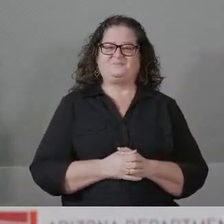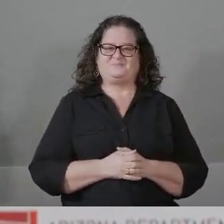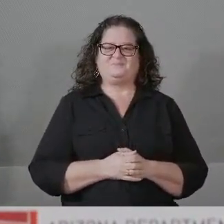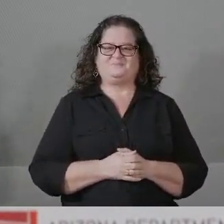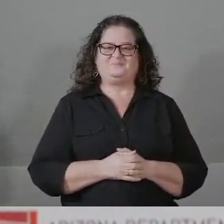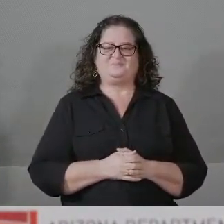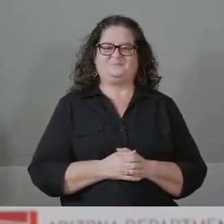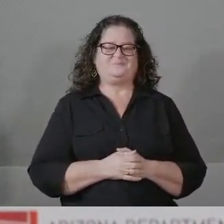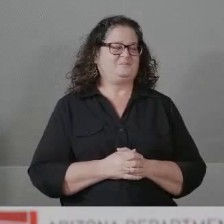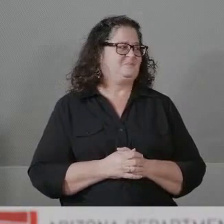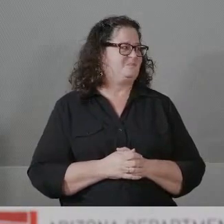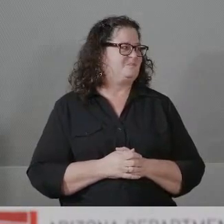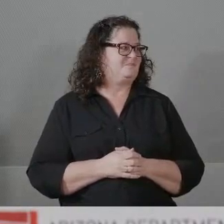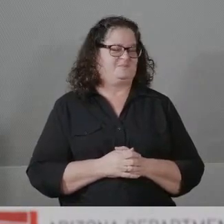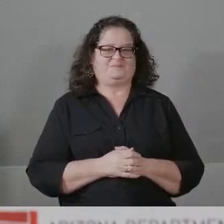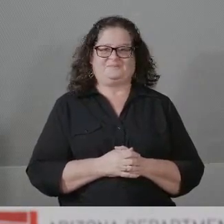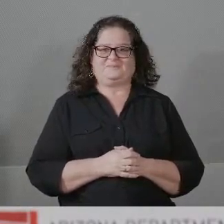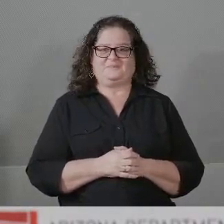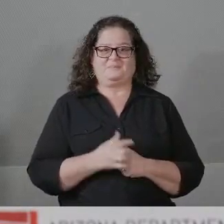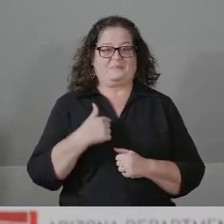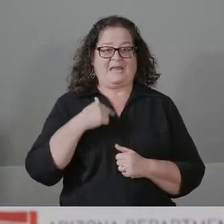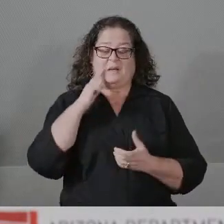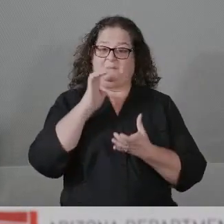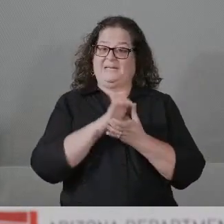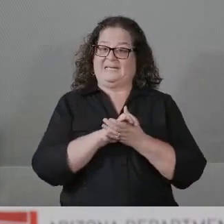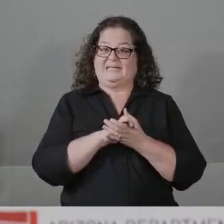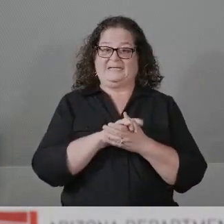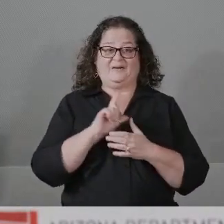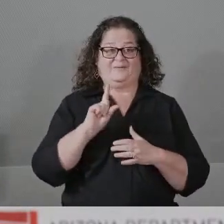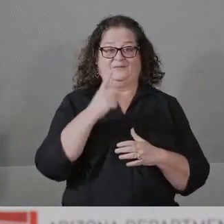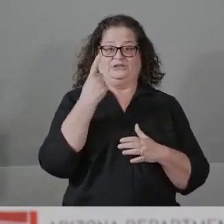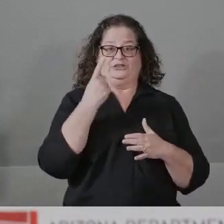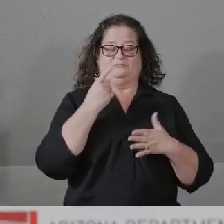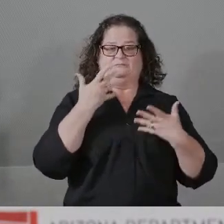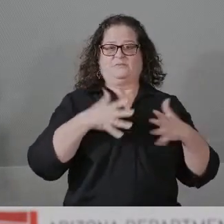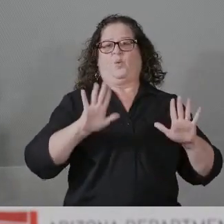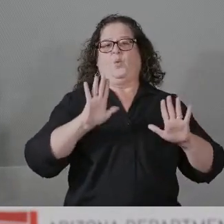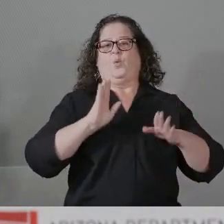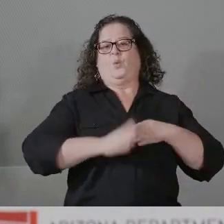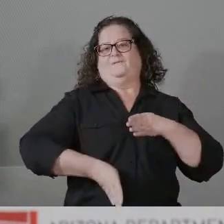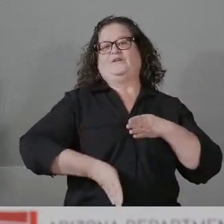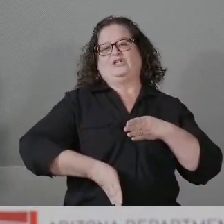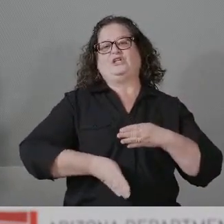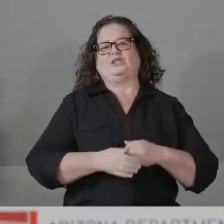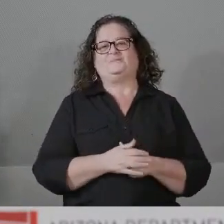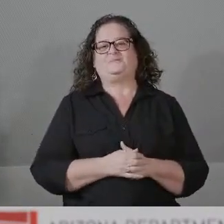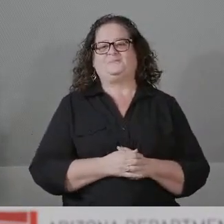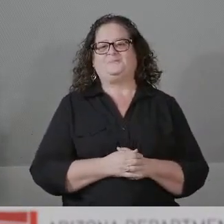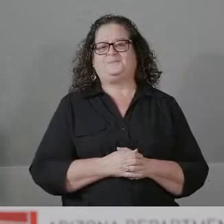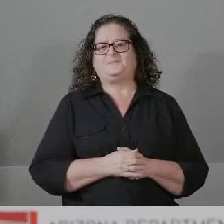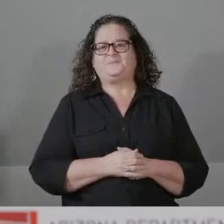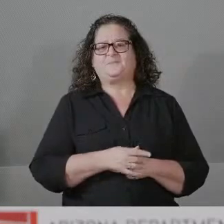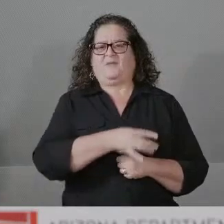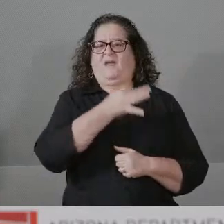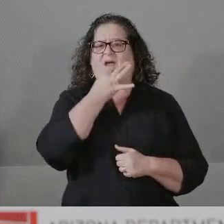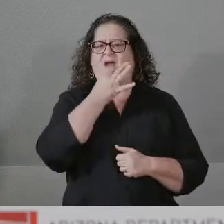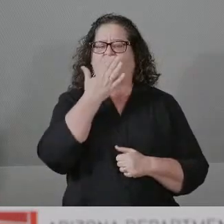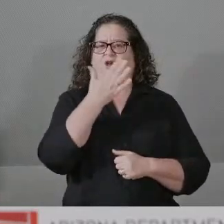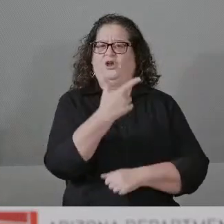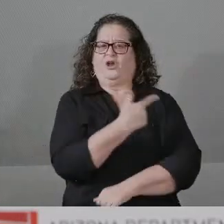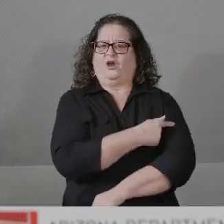I believe in going first and just getting it over with. You are good. Years of experience. That's why we picked